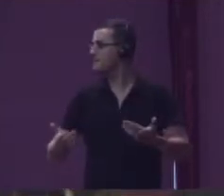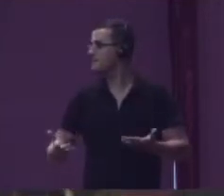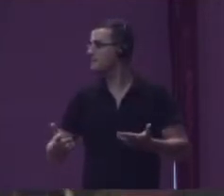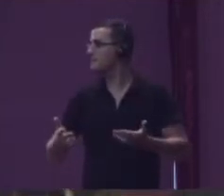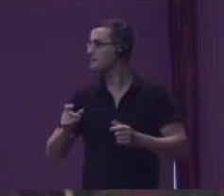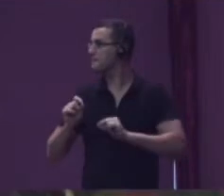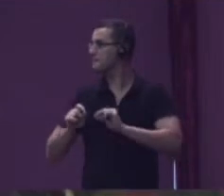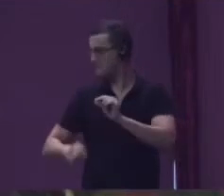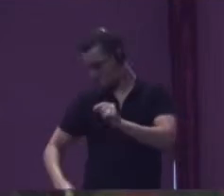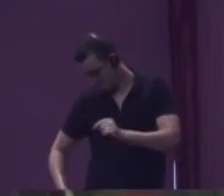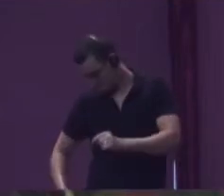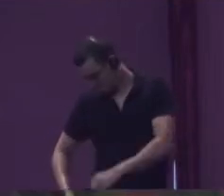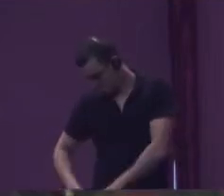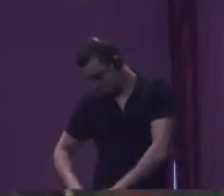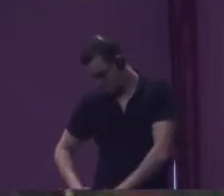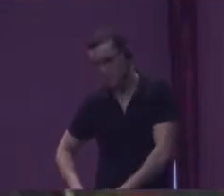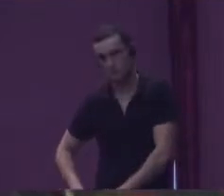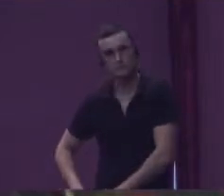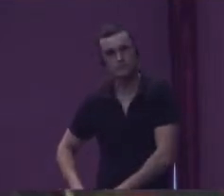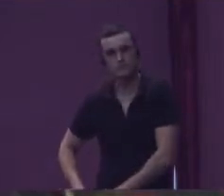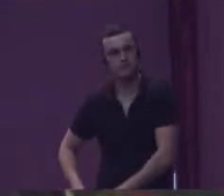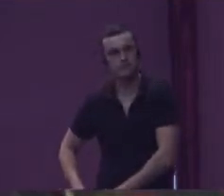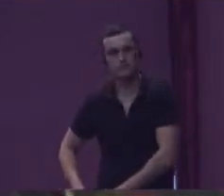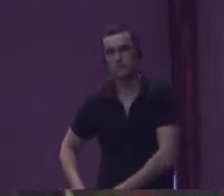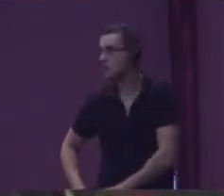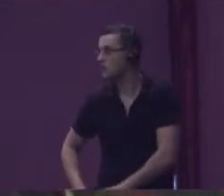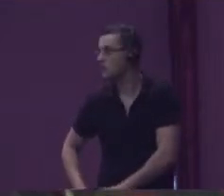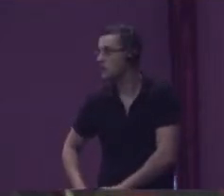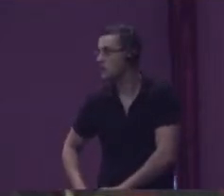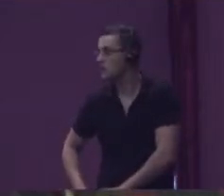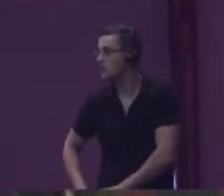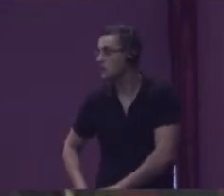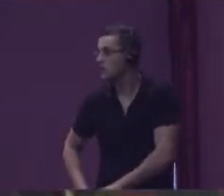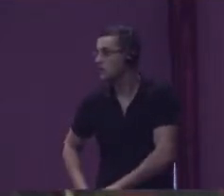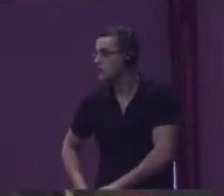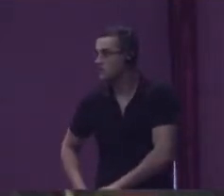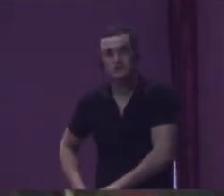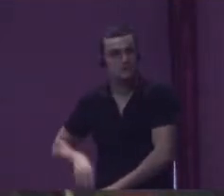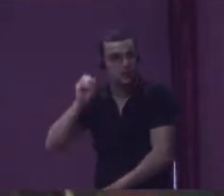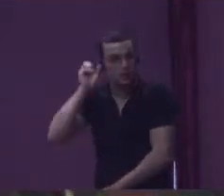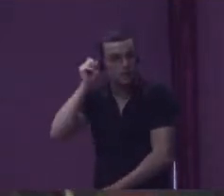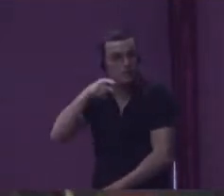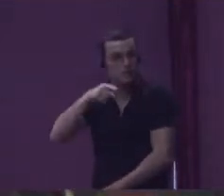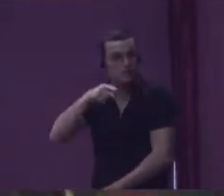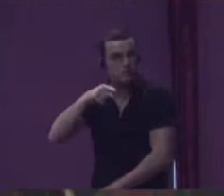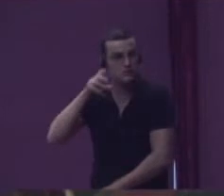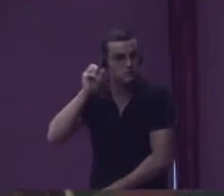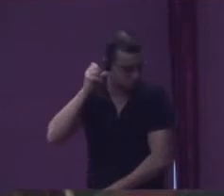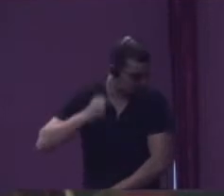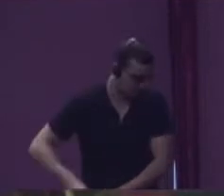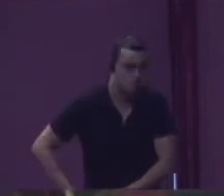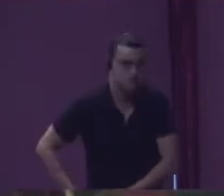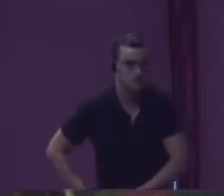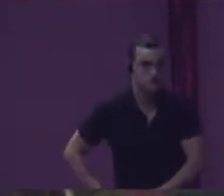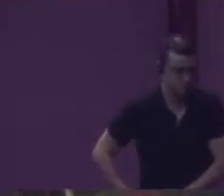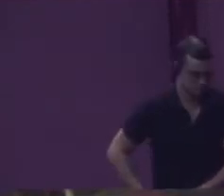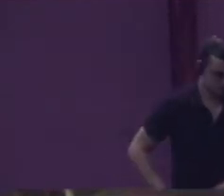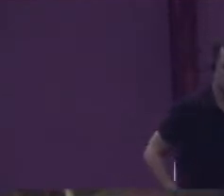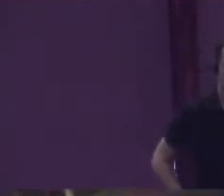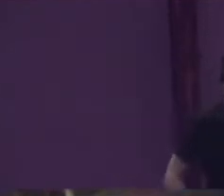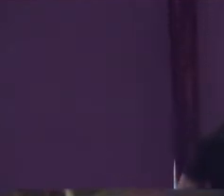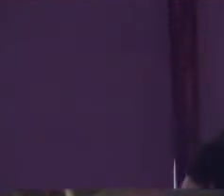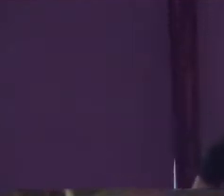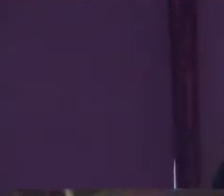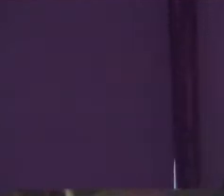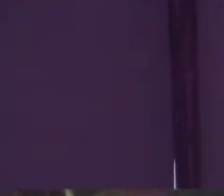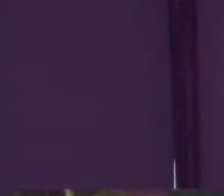previous presentations. We're going to sort of switch from focusing on